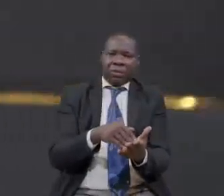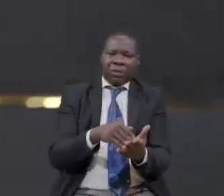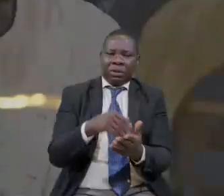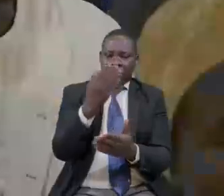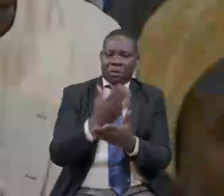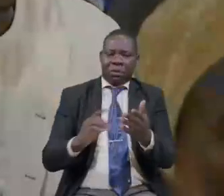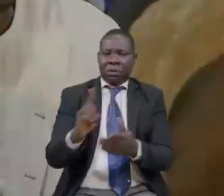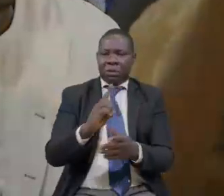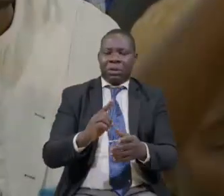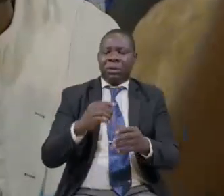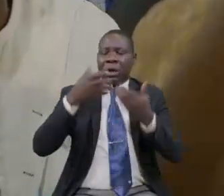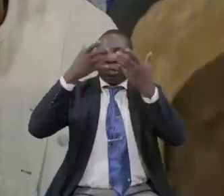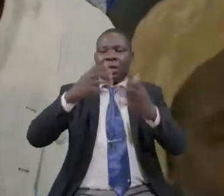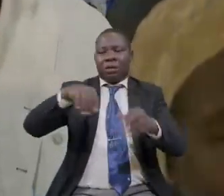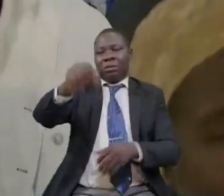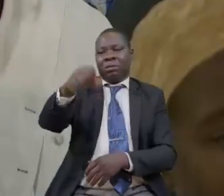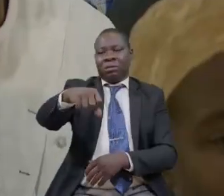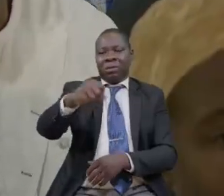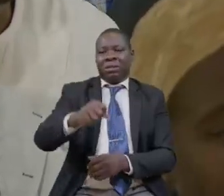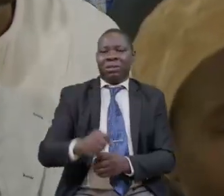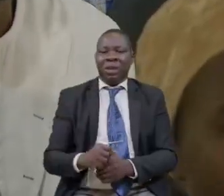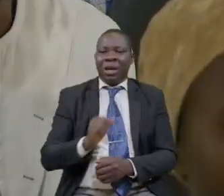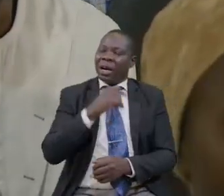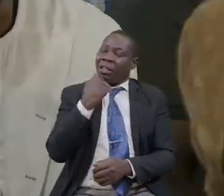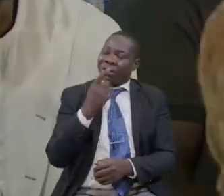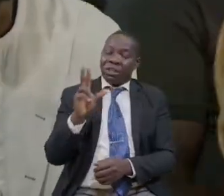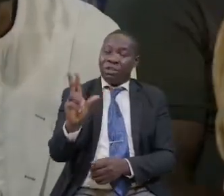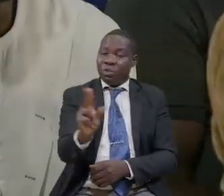yes. I said no idols